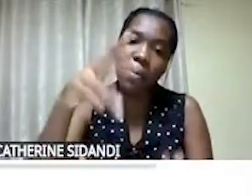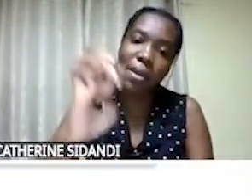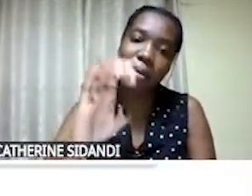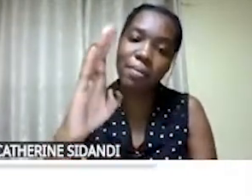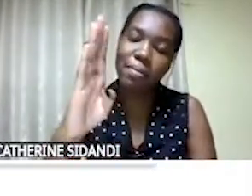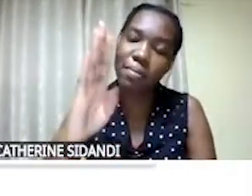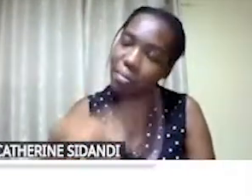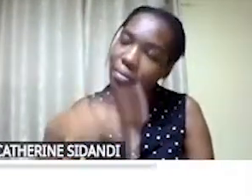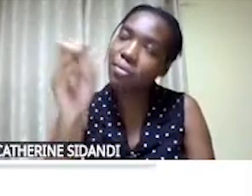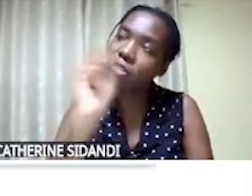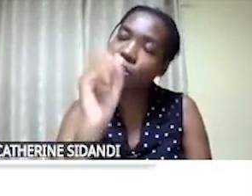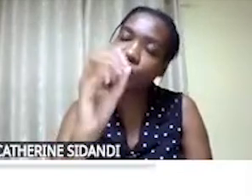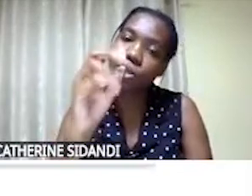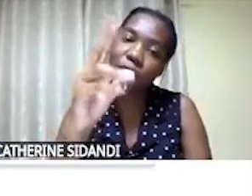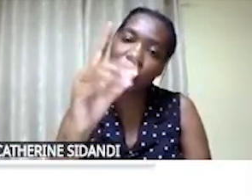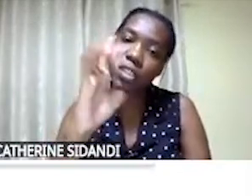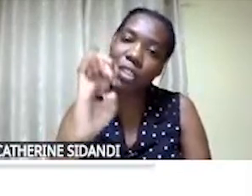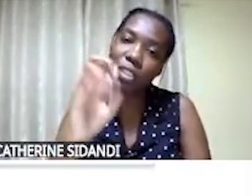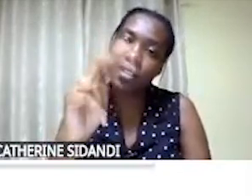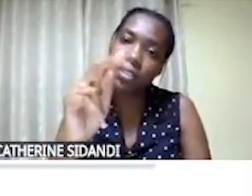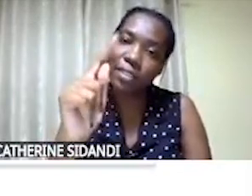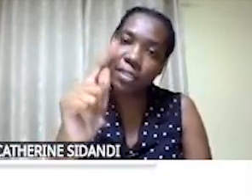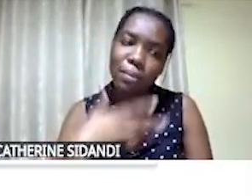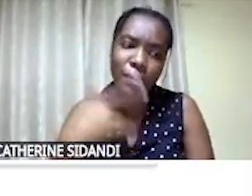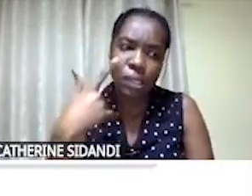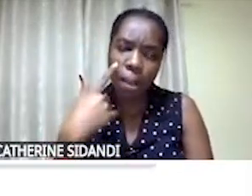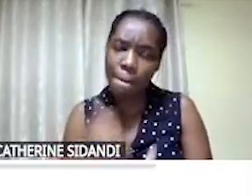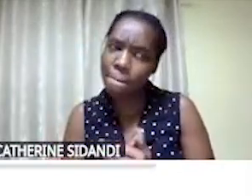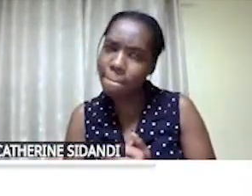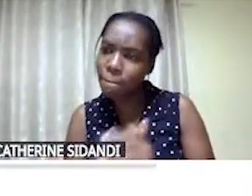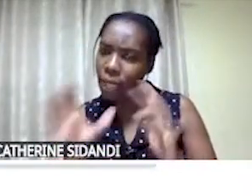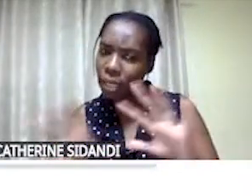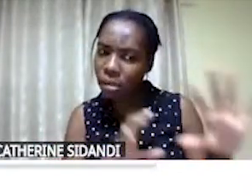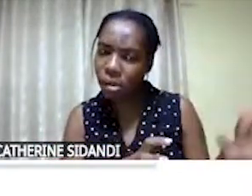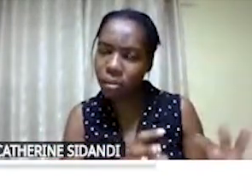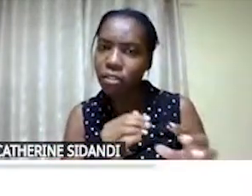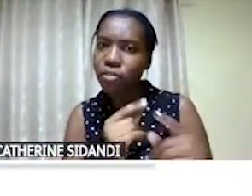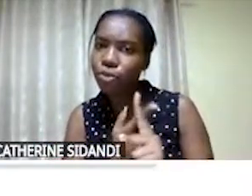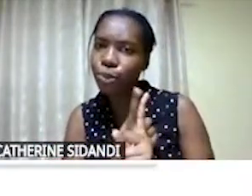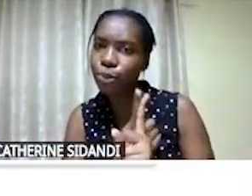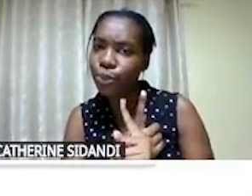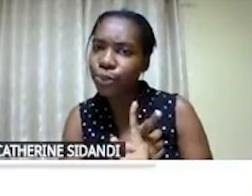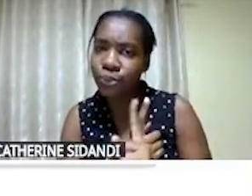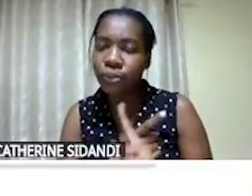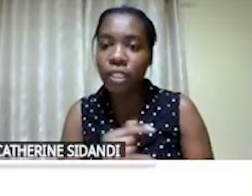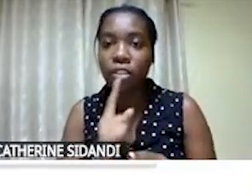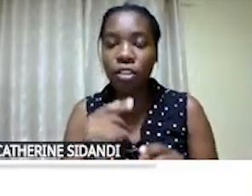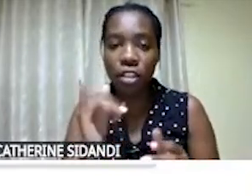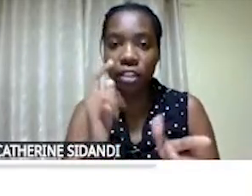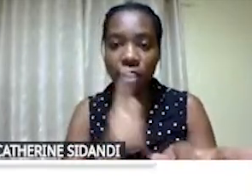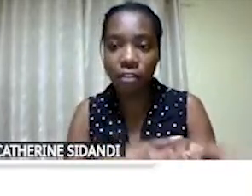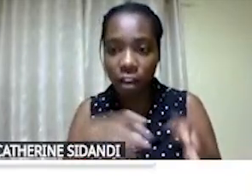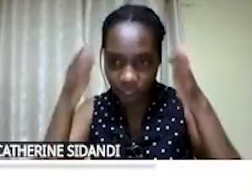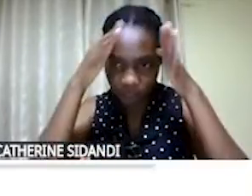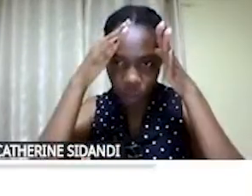I observed and looked at how they each market and realized, when they focus,